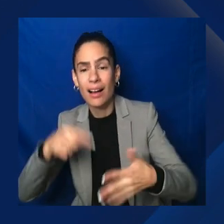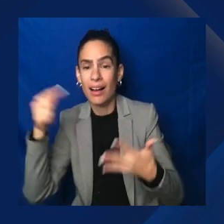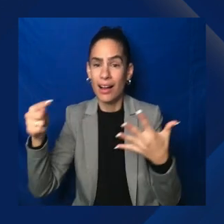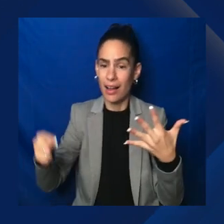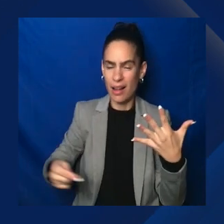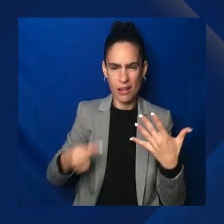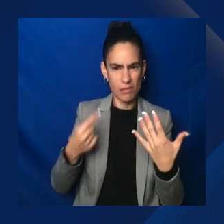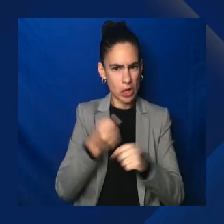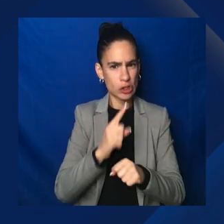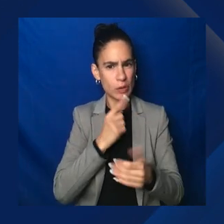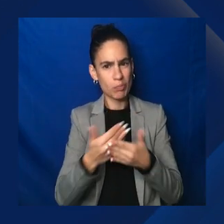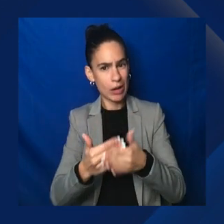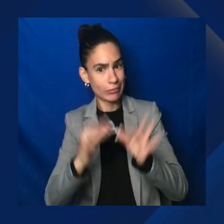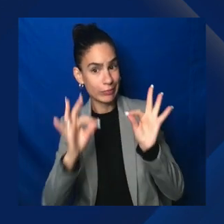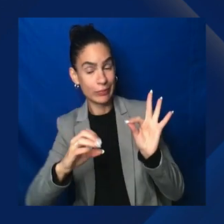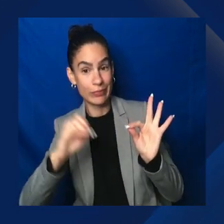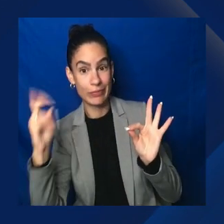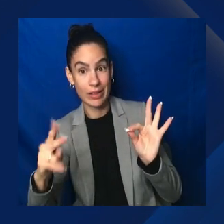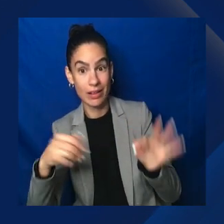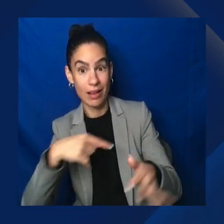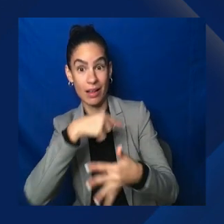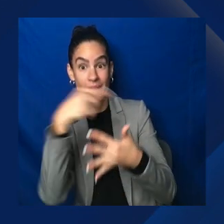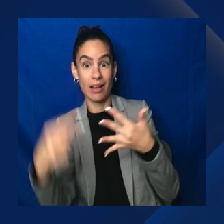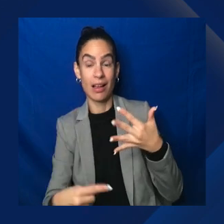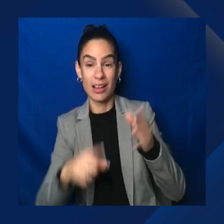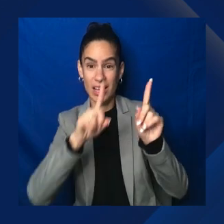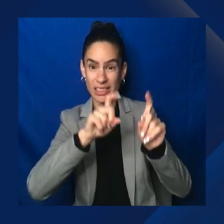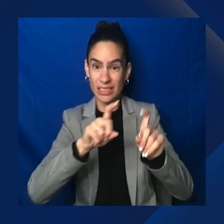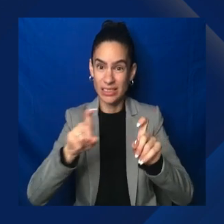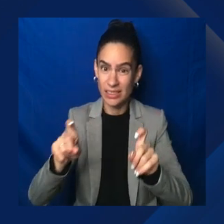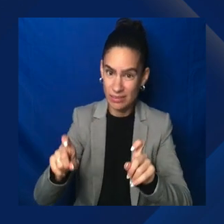out of town once again. So therefore we drove